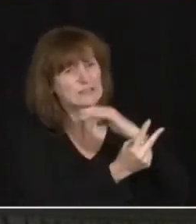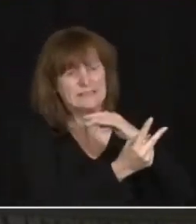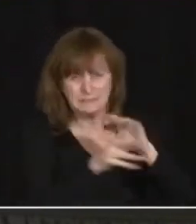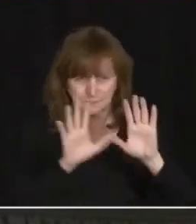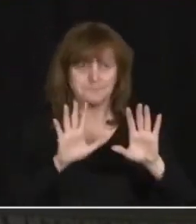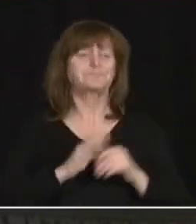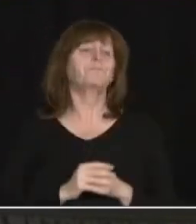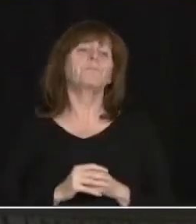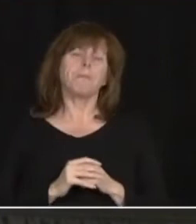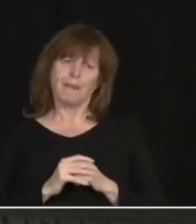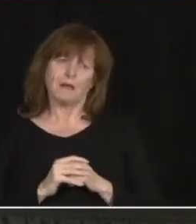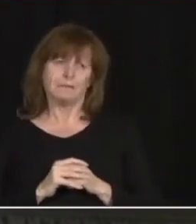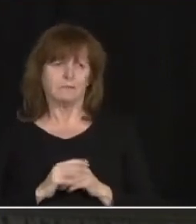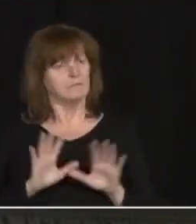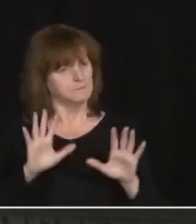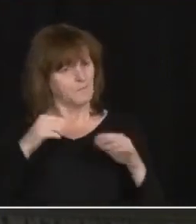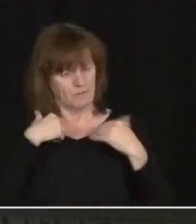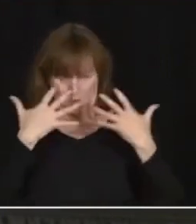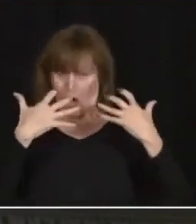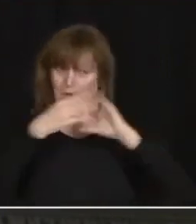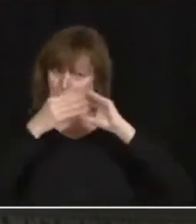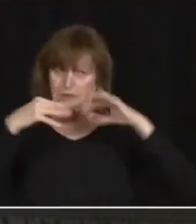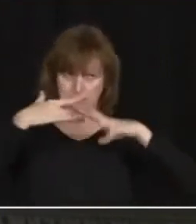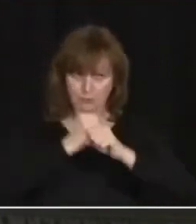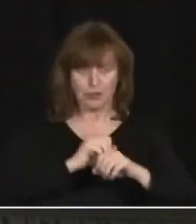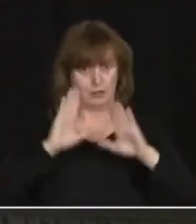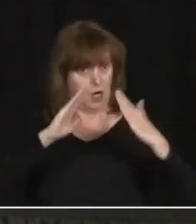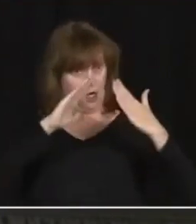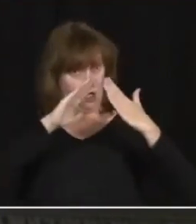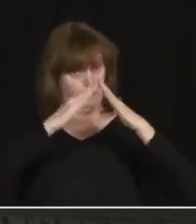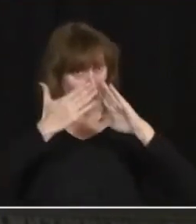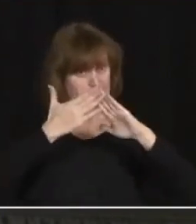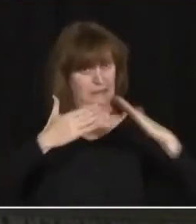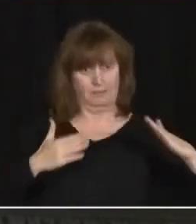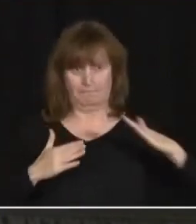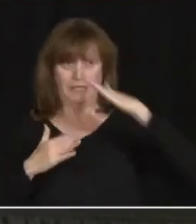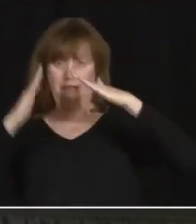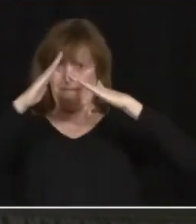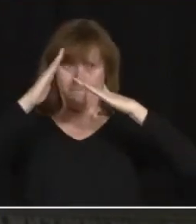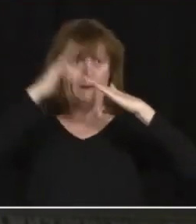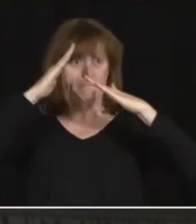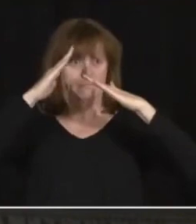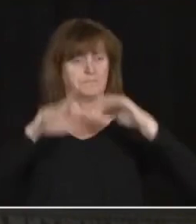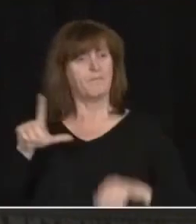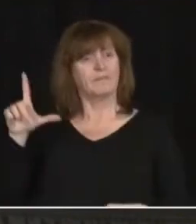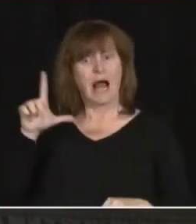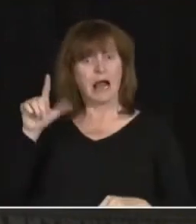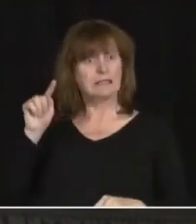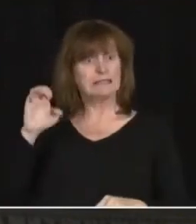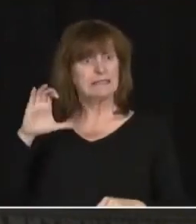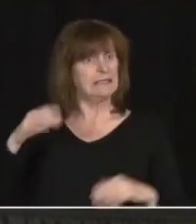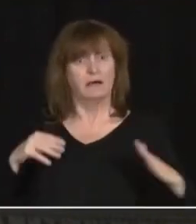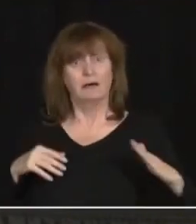at peak in the community, but we are still on that accelerating upswing of the curve right now in long-term care homes. And